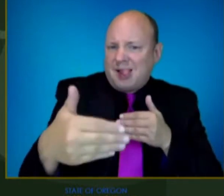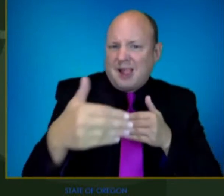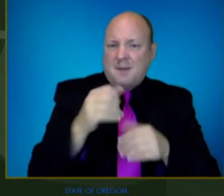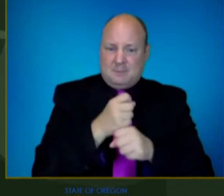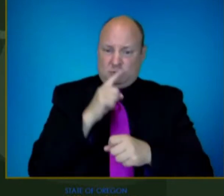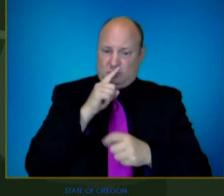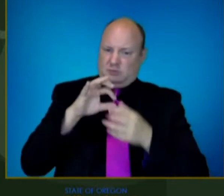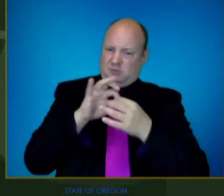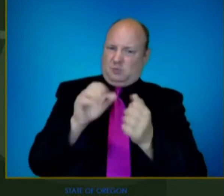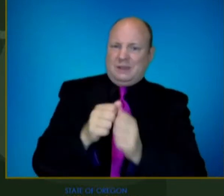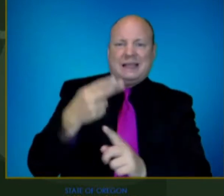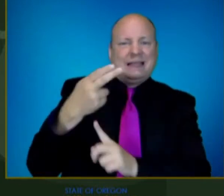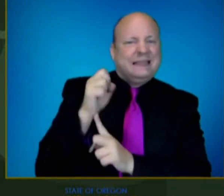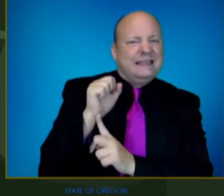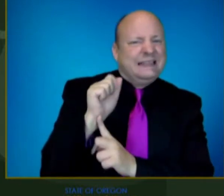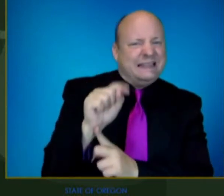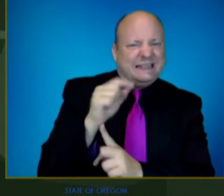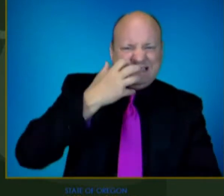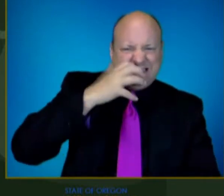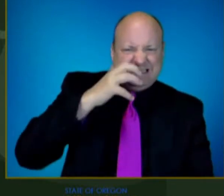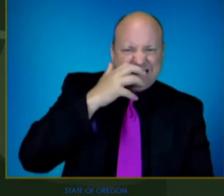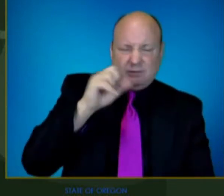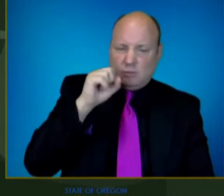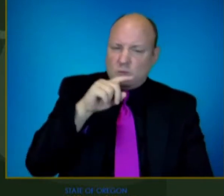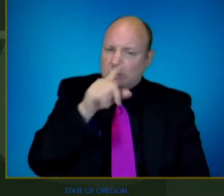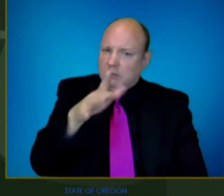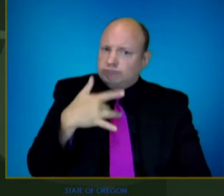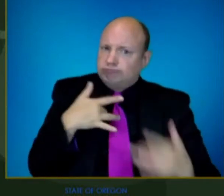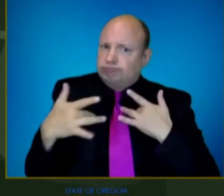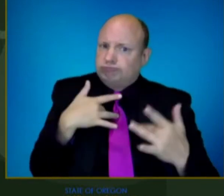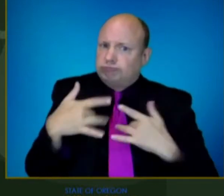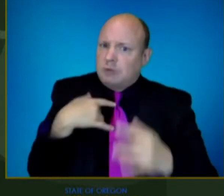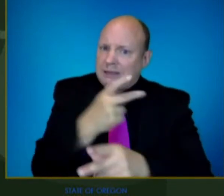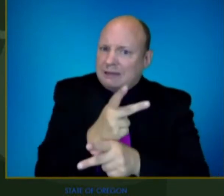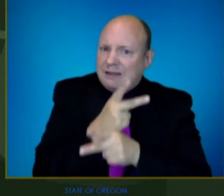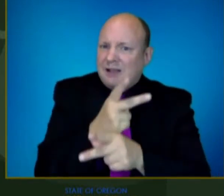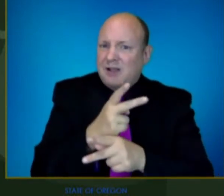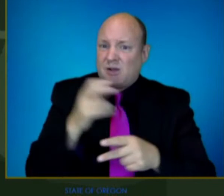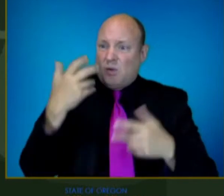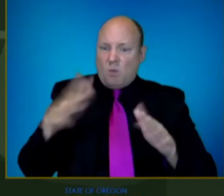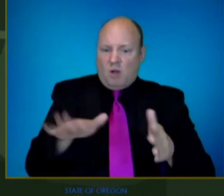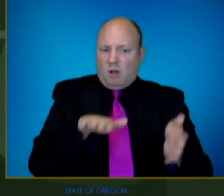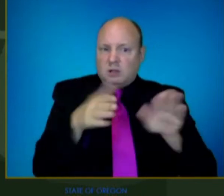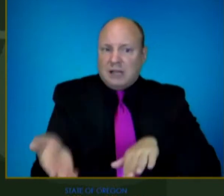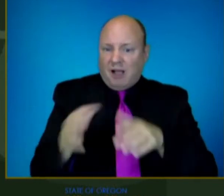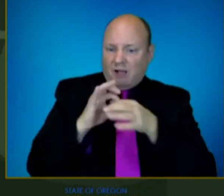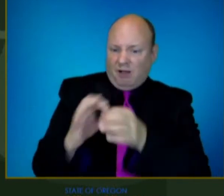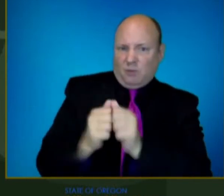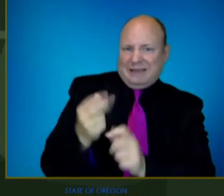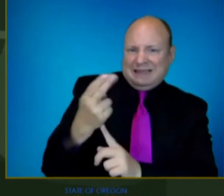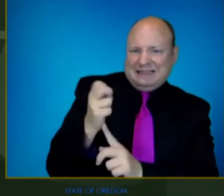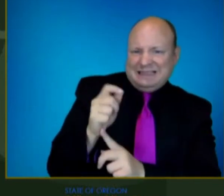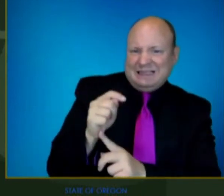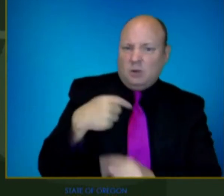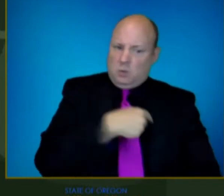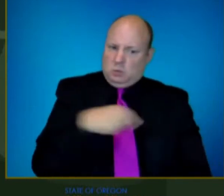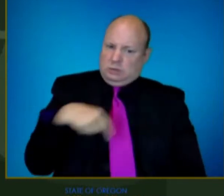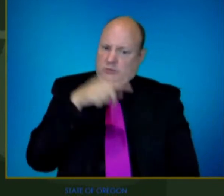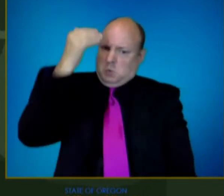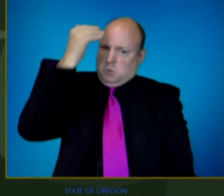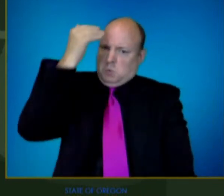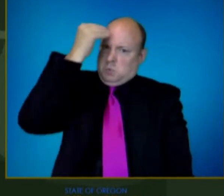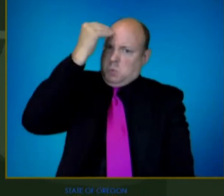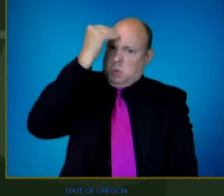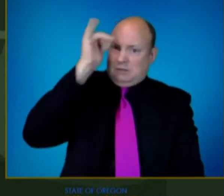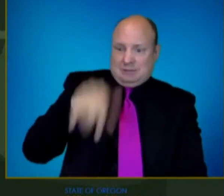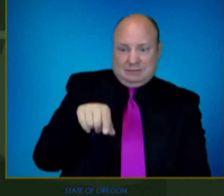seriously. Heat-related illnesses are preventable. Please learn the symptoms. If you don't have air